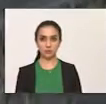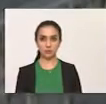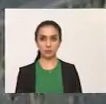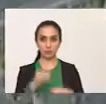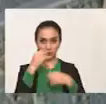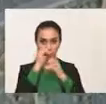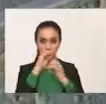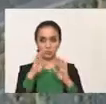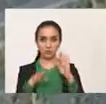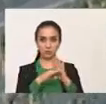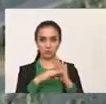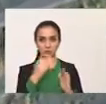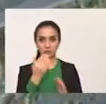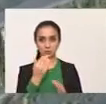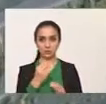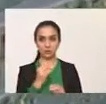Mikroskop ostida